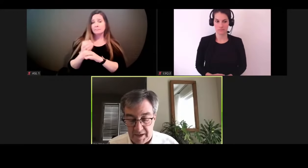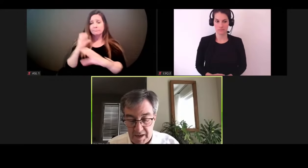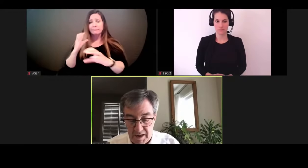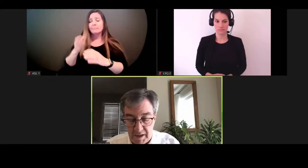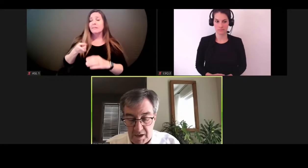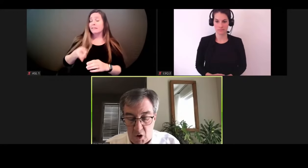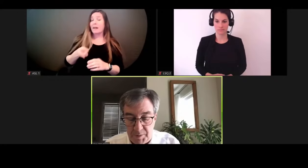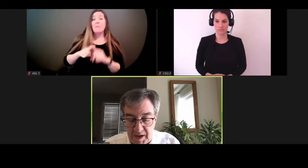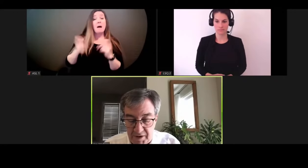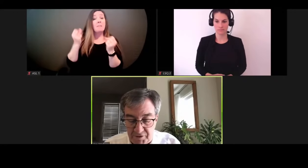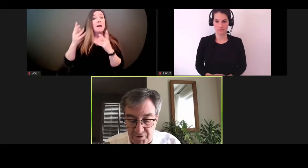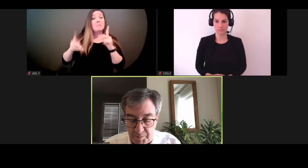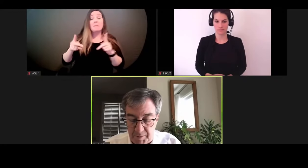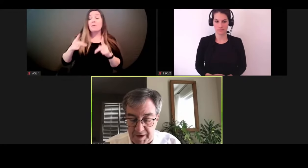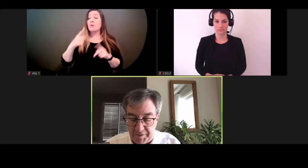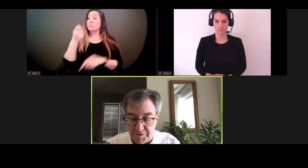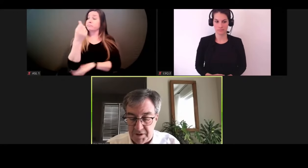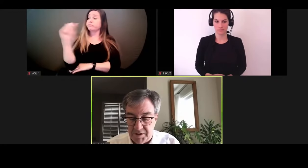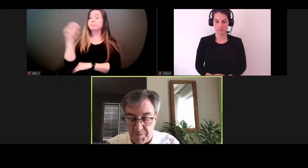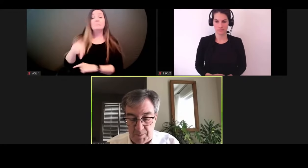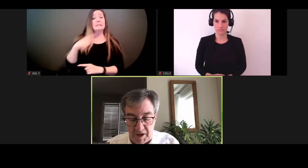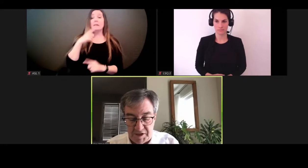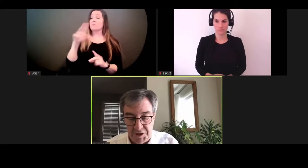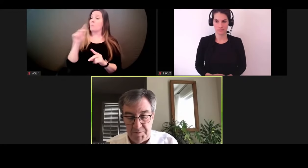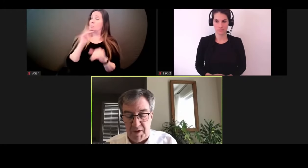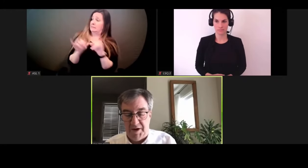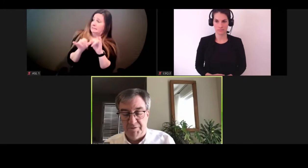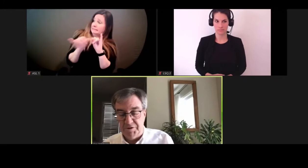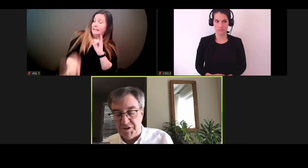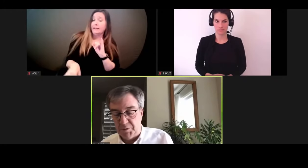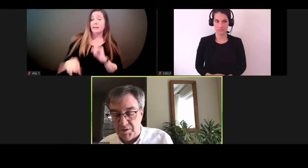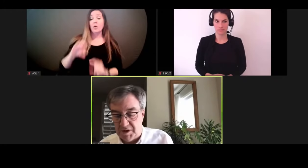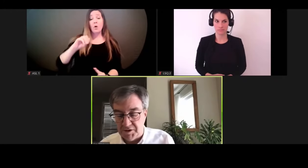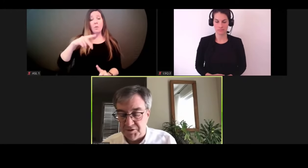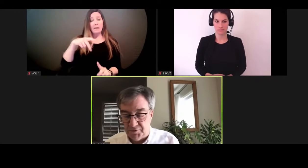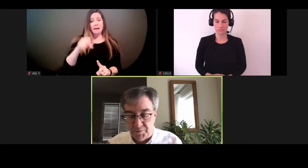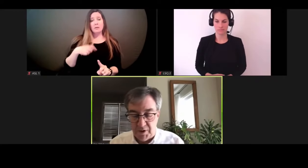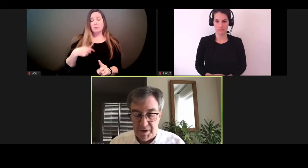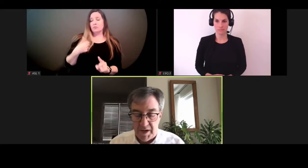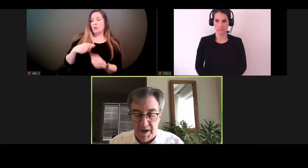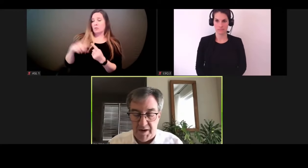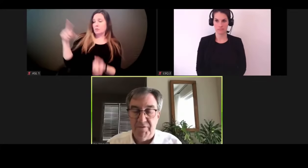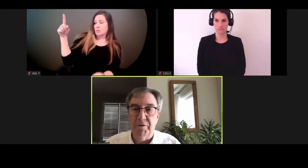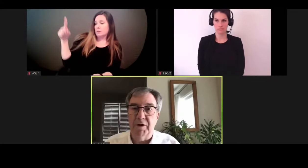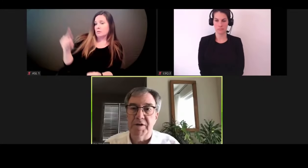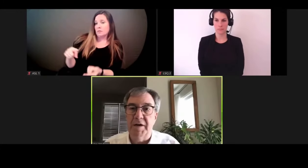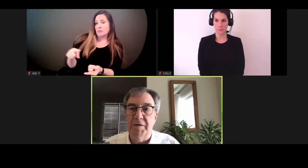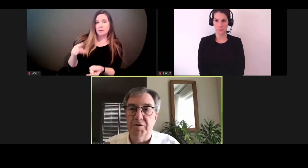stay. OPS is implementing their demobilization plan to reduce the protesters' footprint